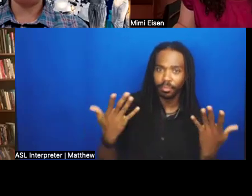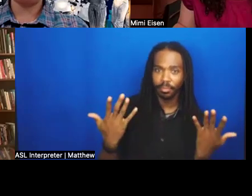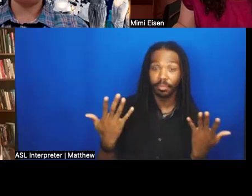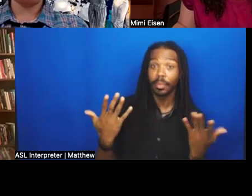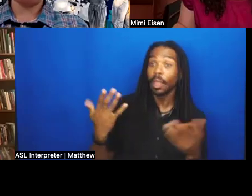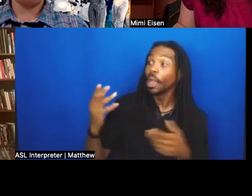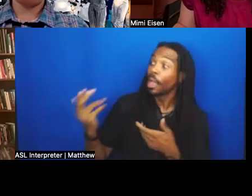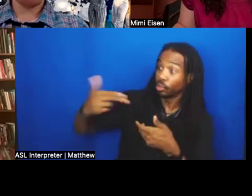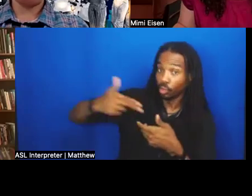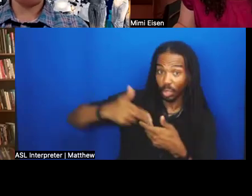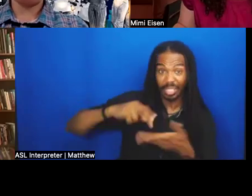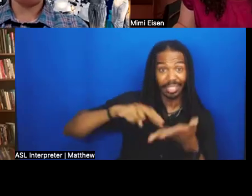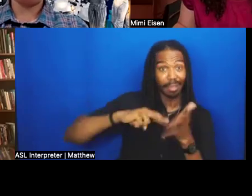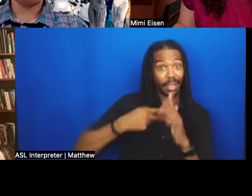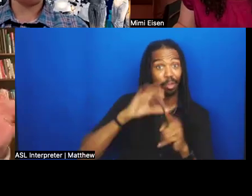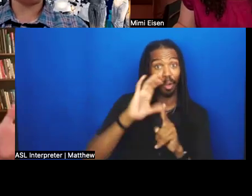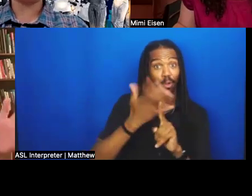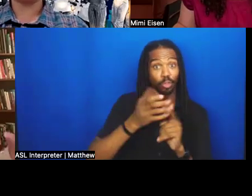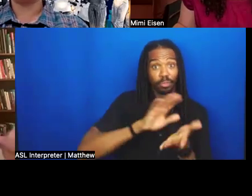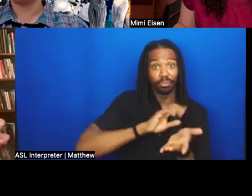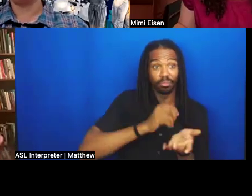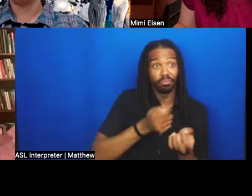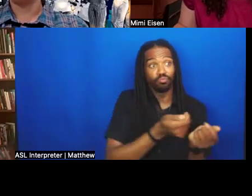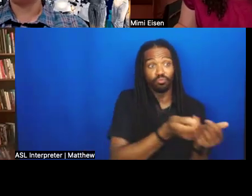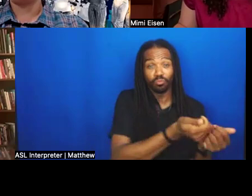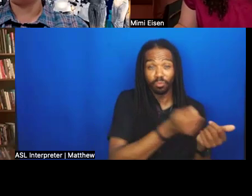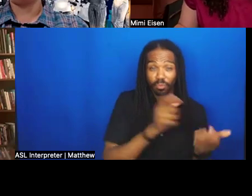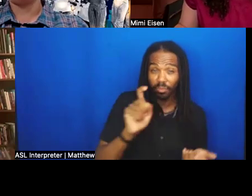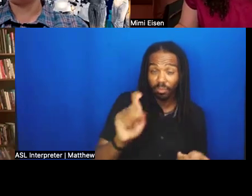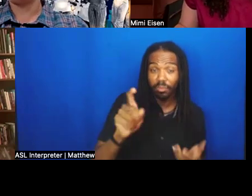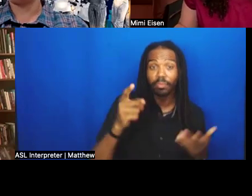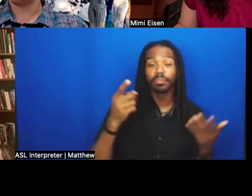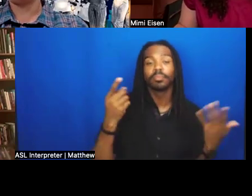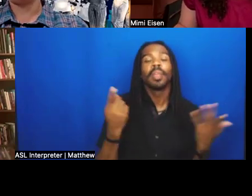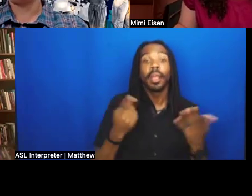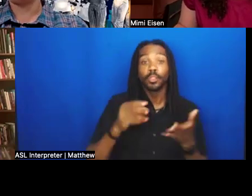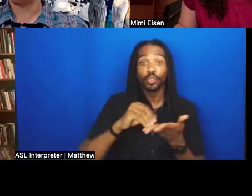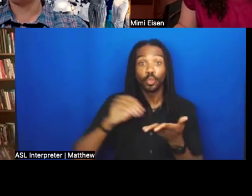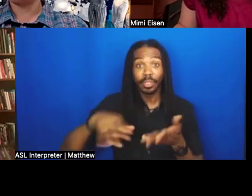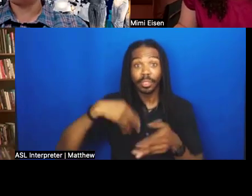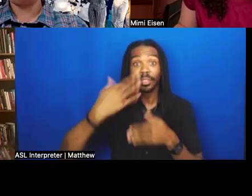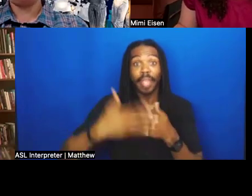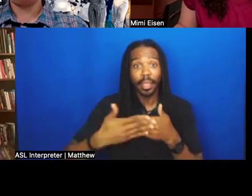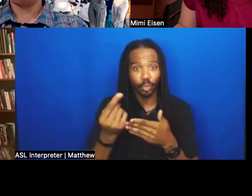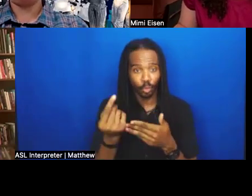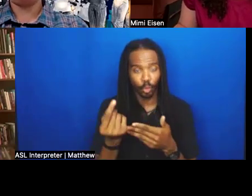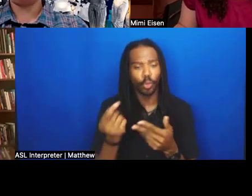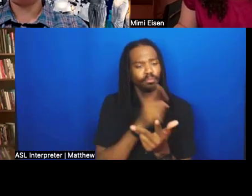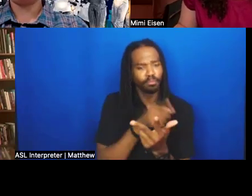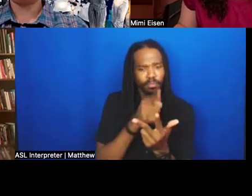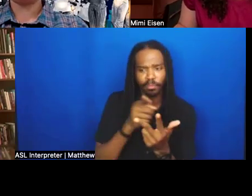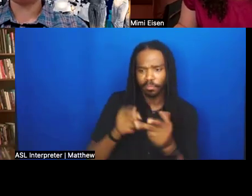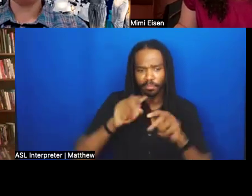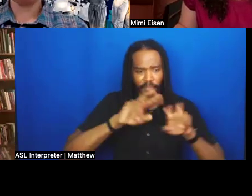come up with their own name. They look at these three historical studies and they try to name what's happening